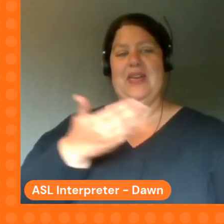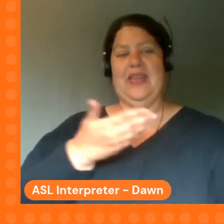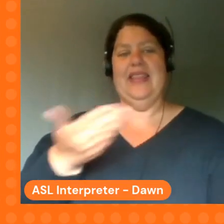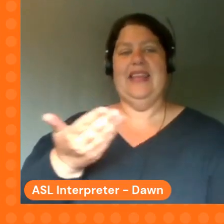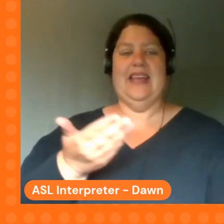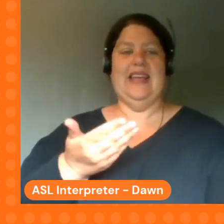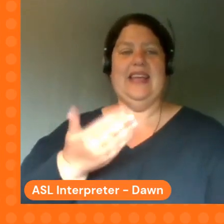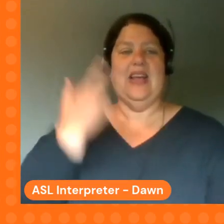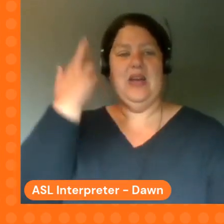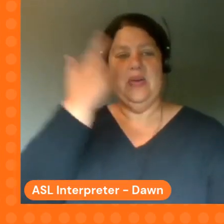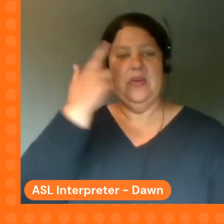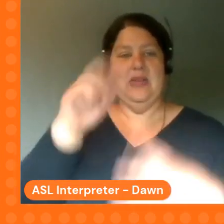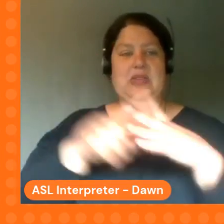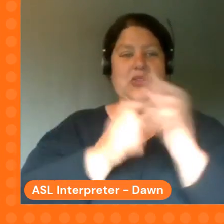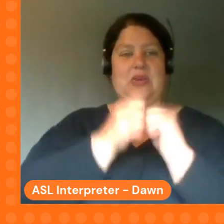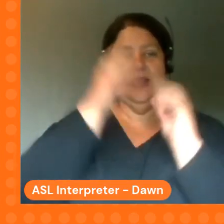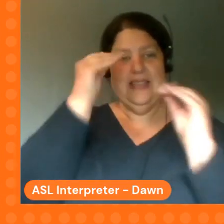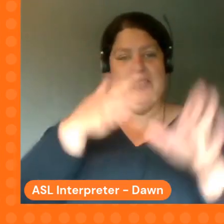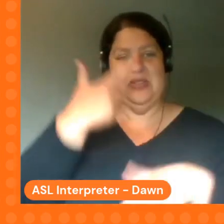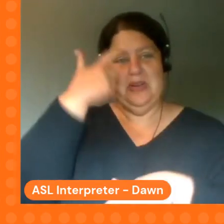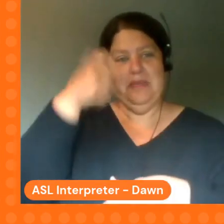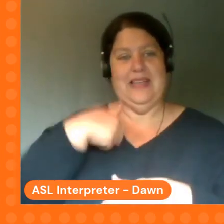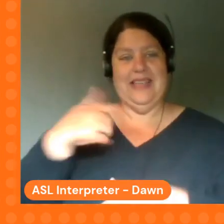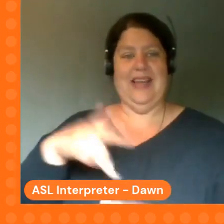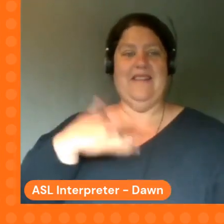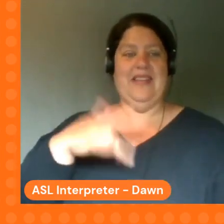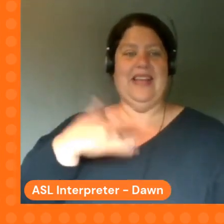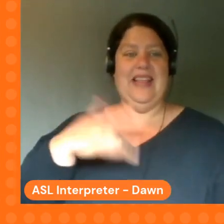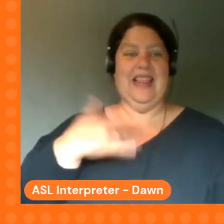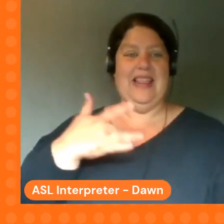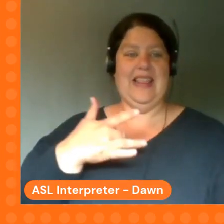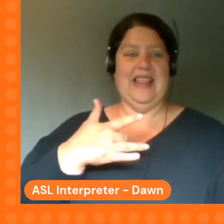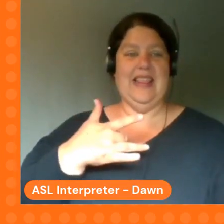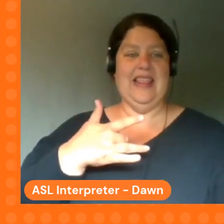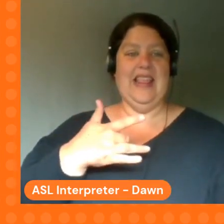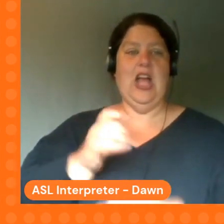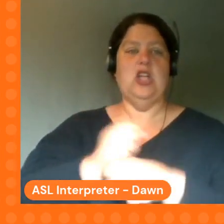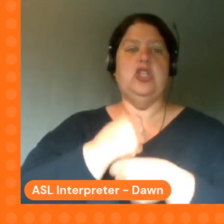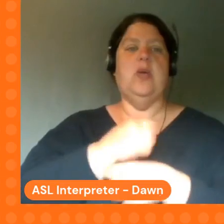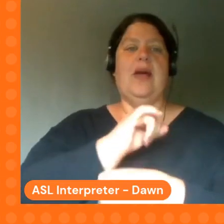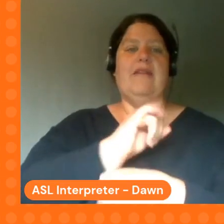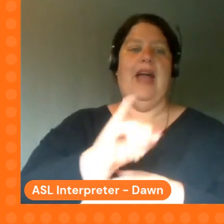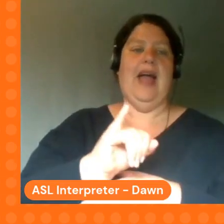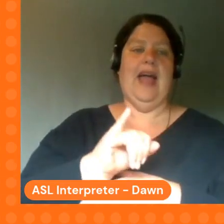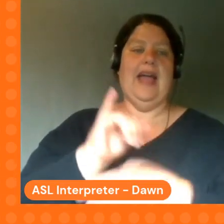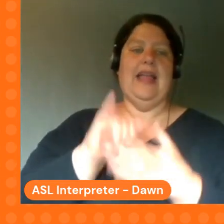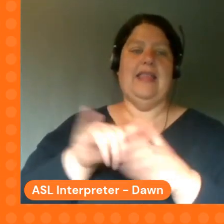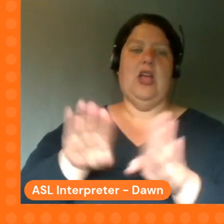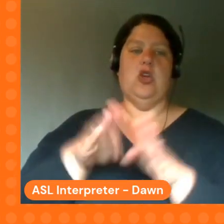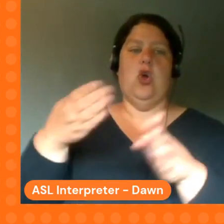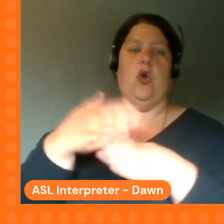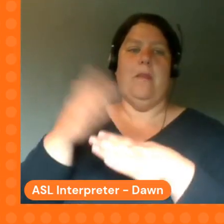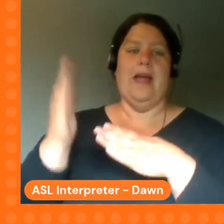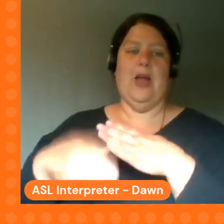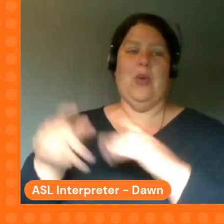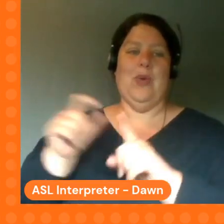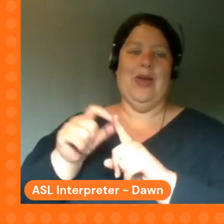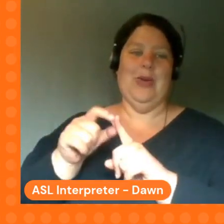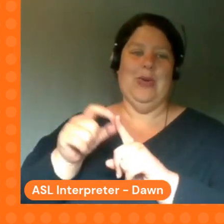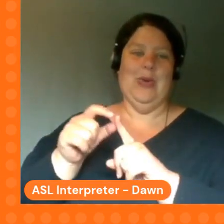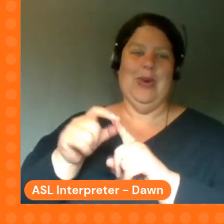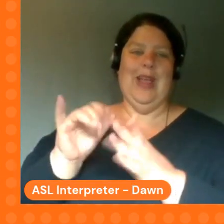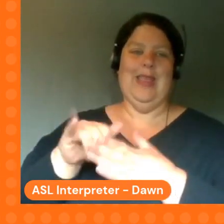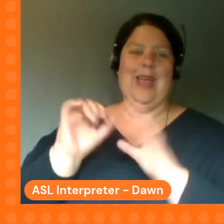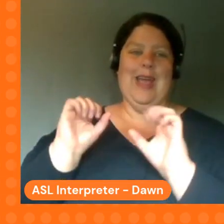with the teachers, because I feel like generative AI is a very open-ended world, and it can be